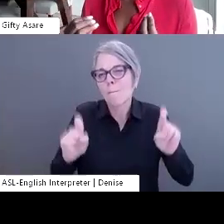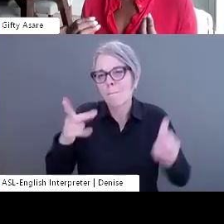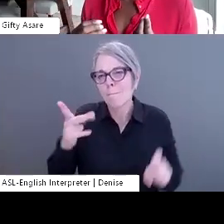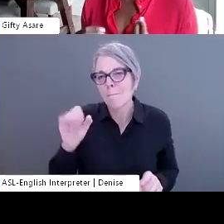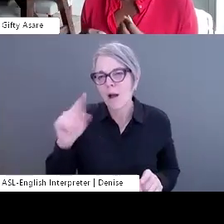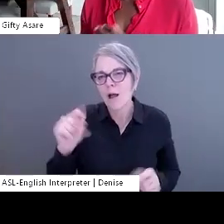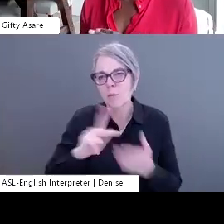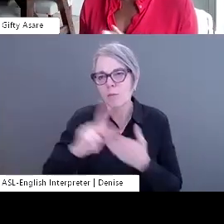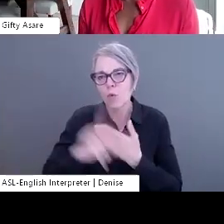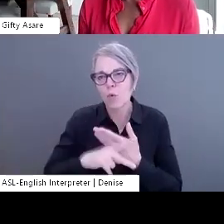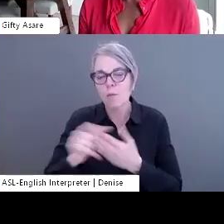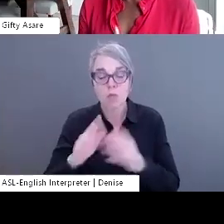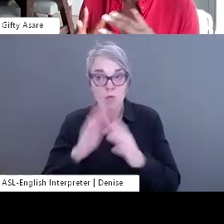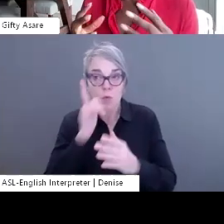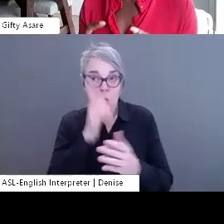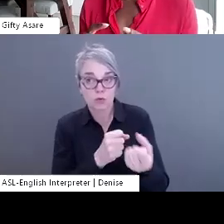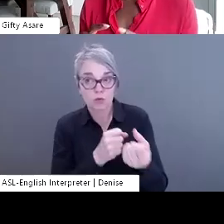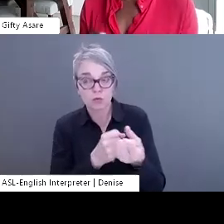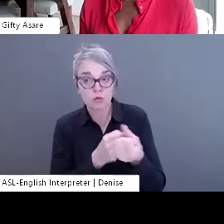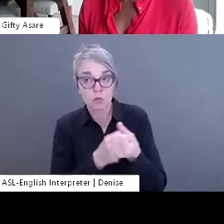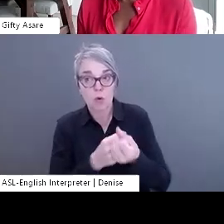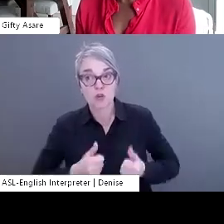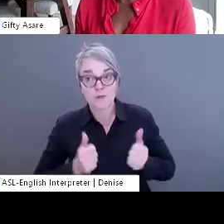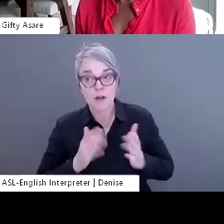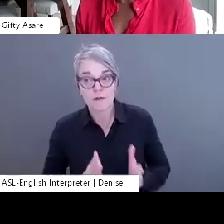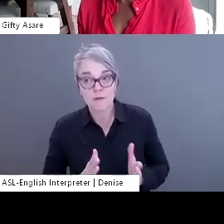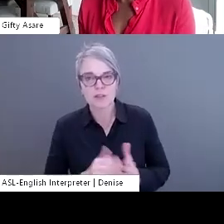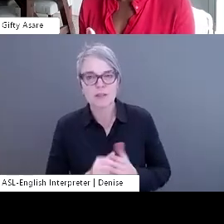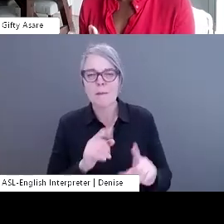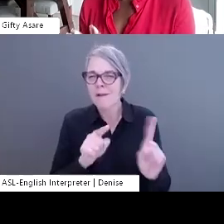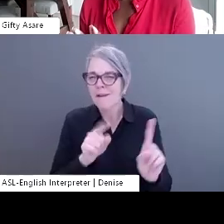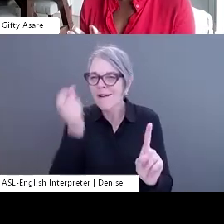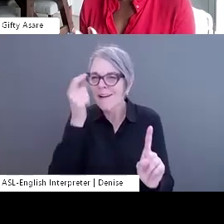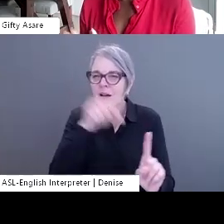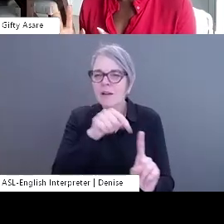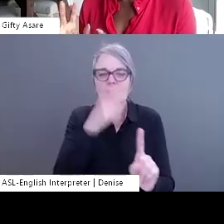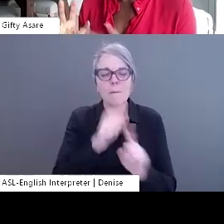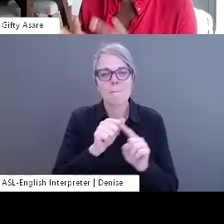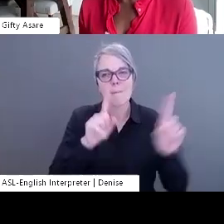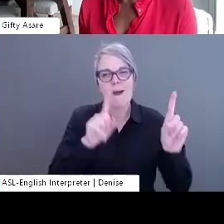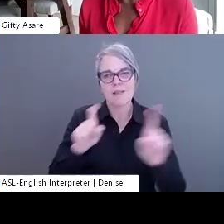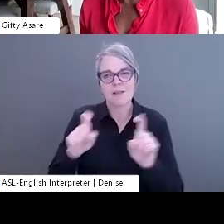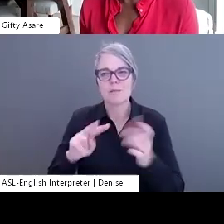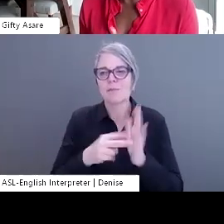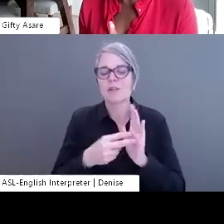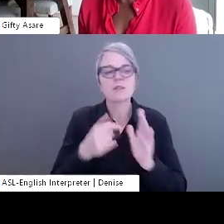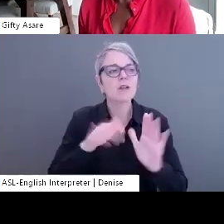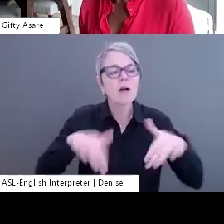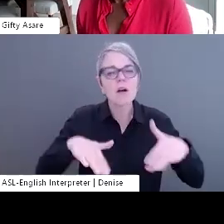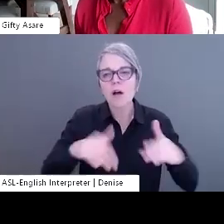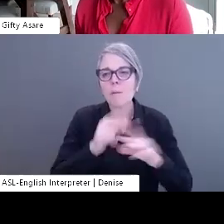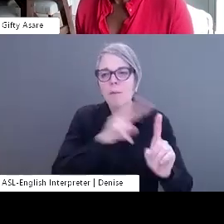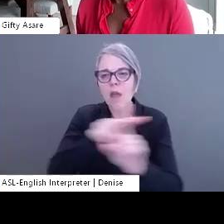support survivors. But given that it was a pilot, we have yet to look at it in different communities and specifically in different marginalized